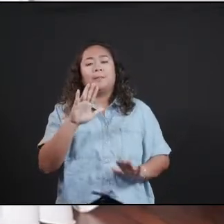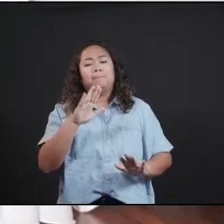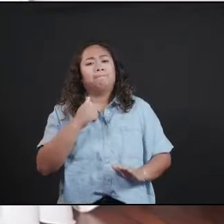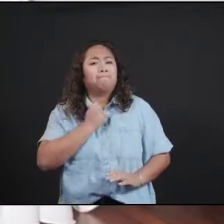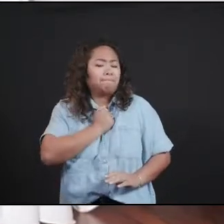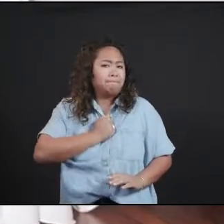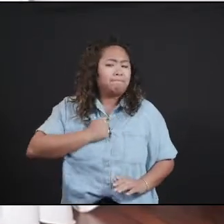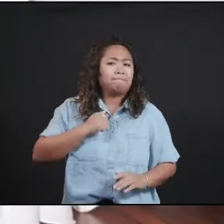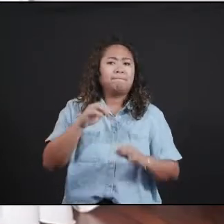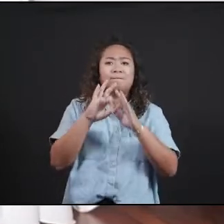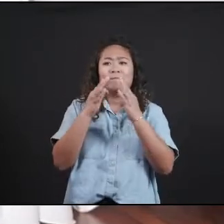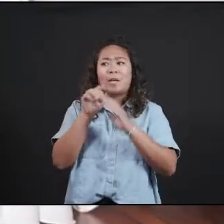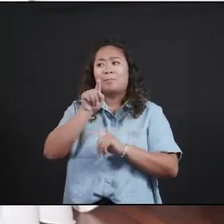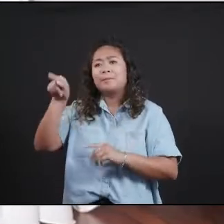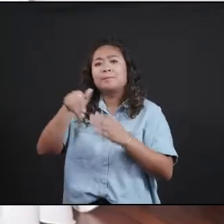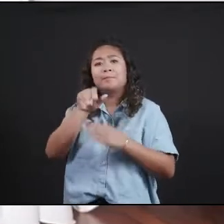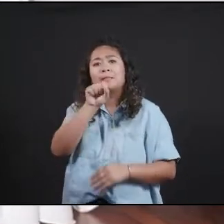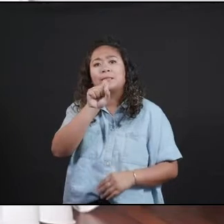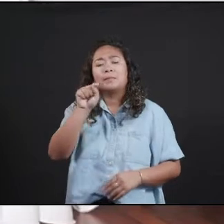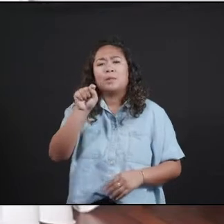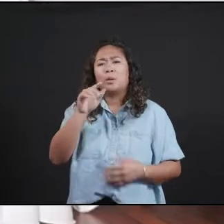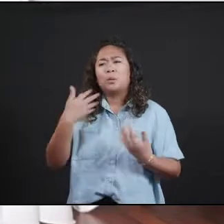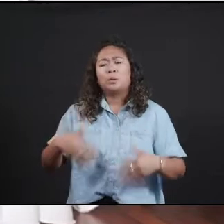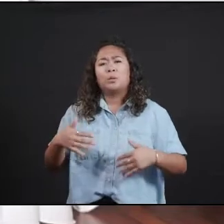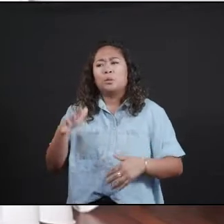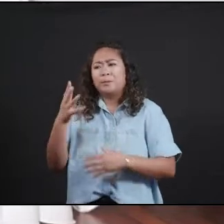1-800-371-1125. You can also go to